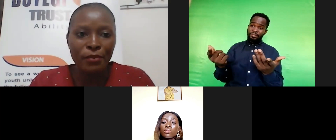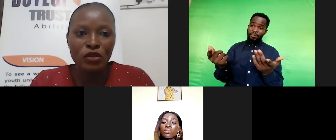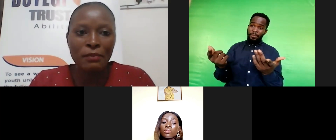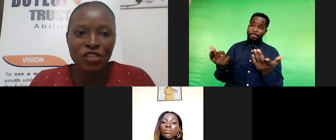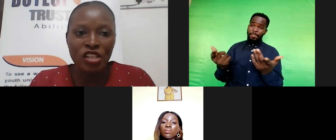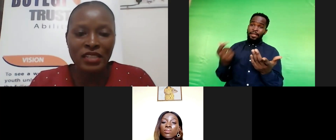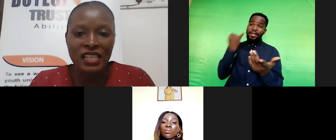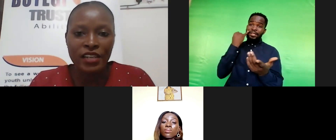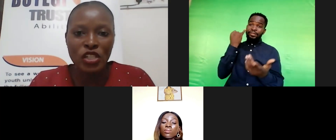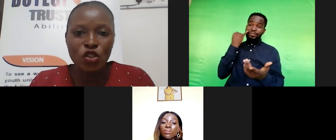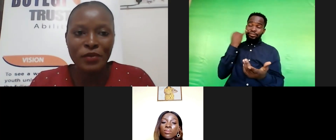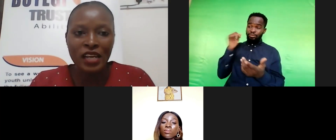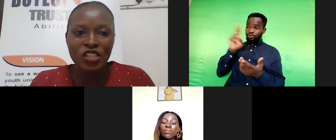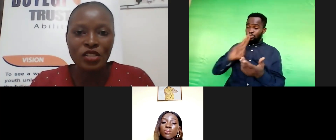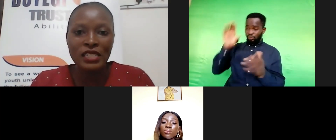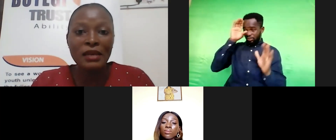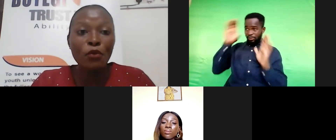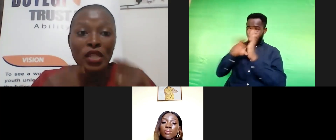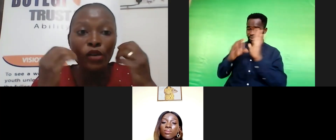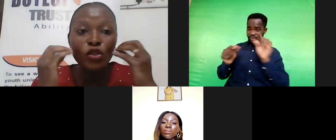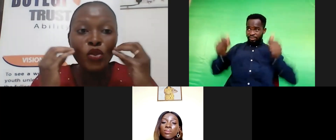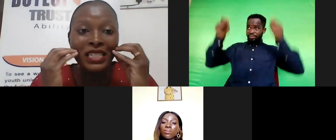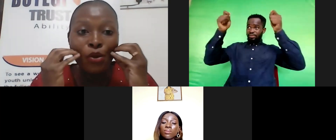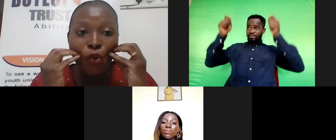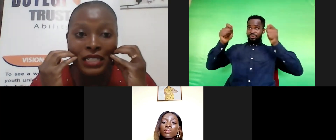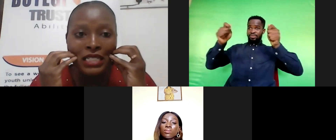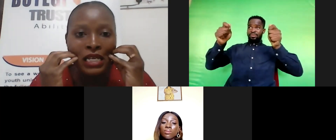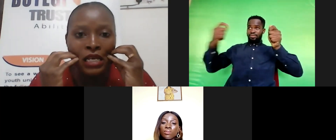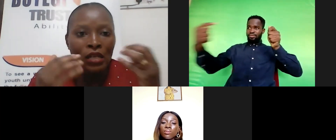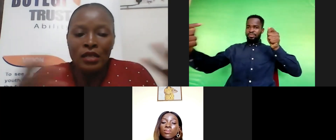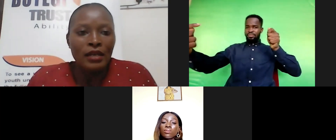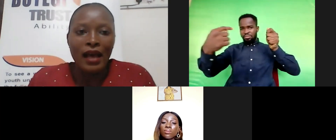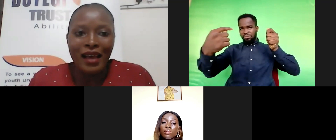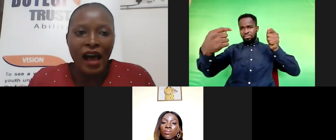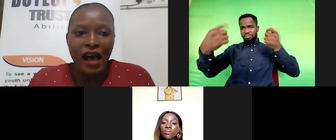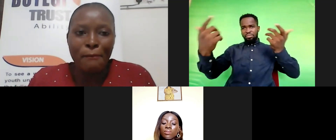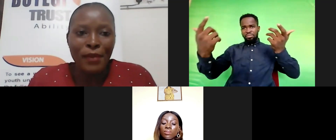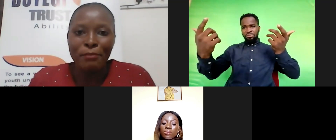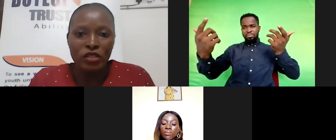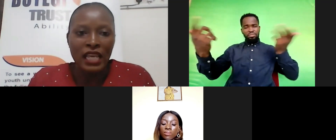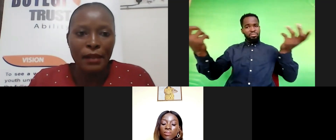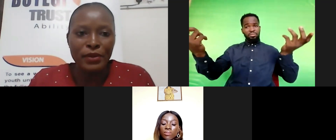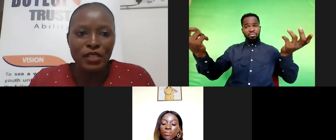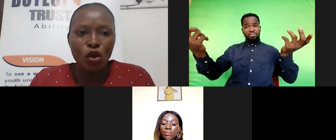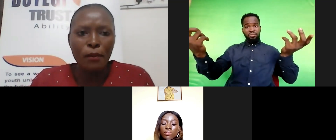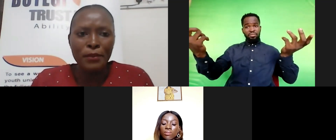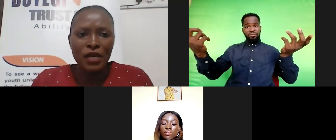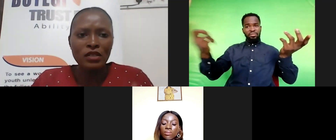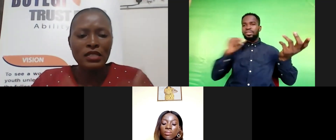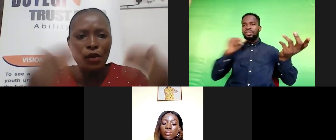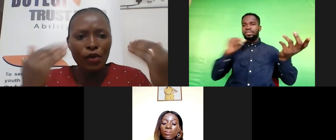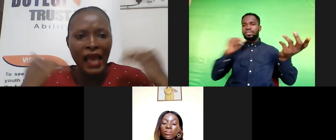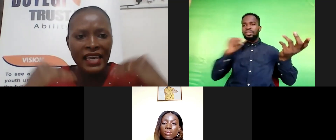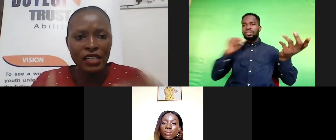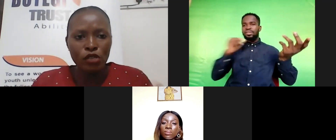Because if I'm using pictures exchange communication system without using words, I'm not helping. So